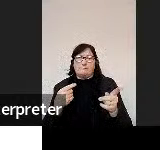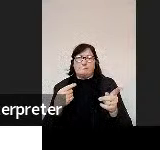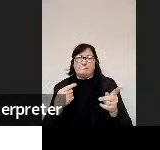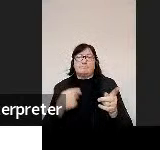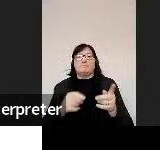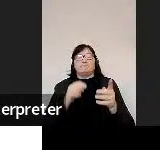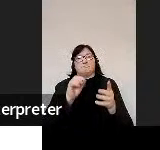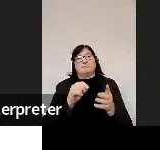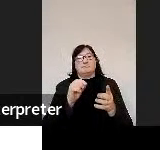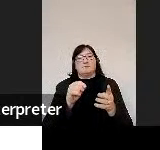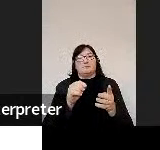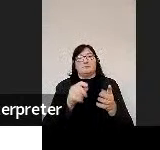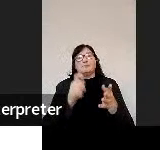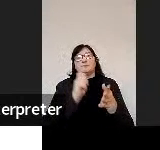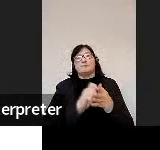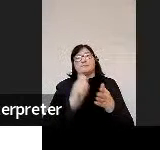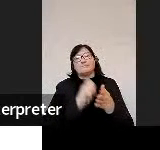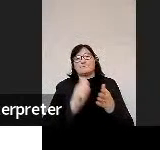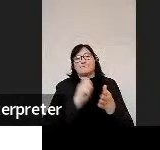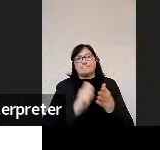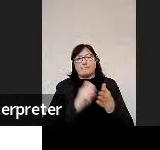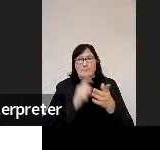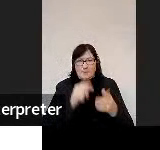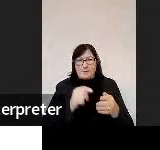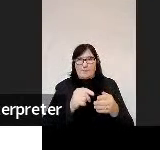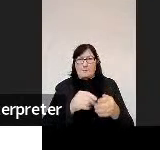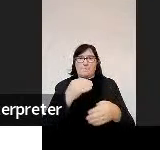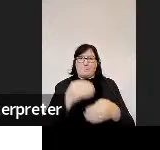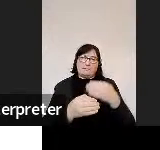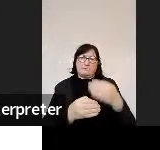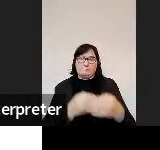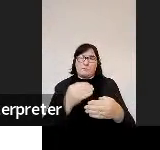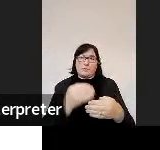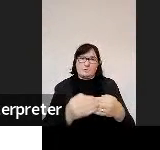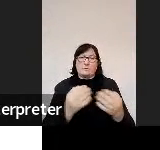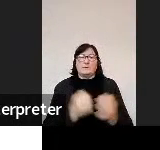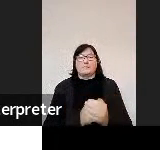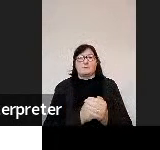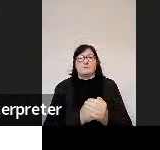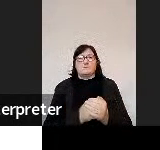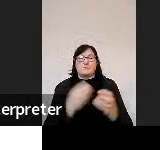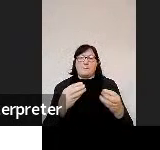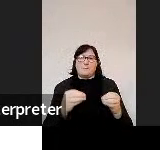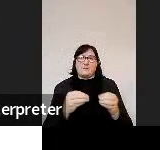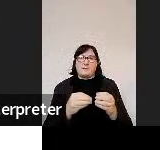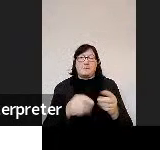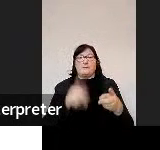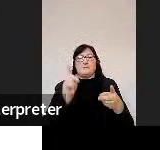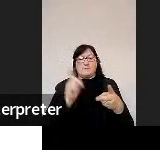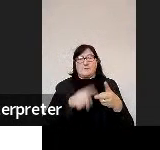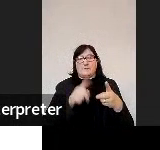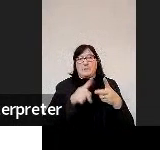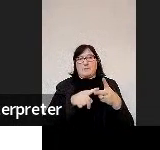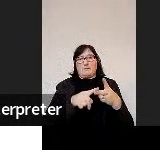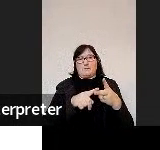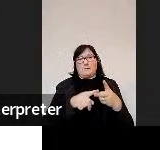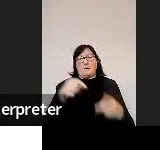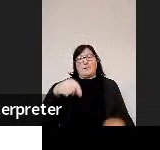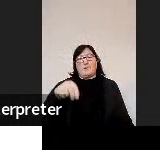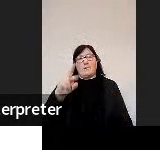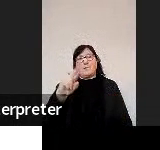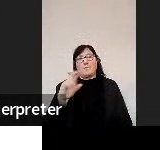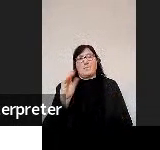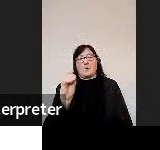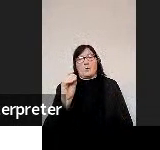or applications that are in progress. The second section is the product section. So after your first client type has been